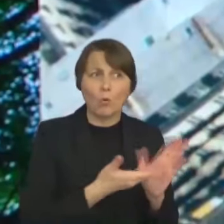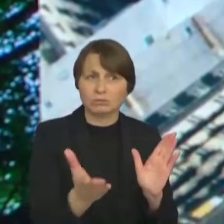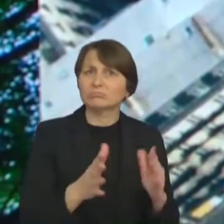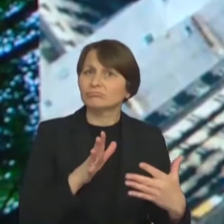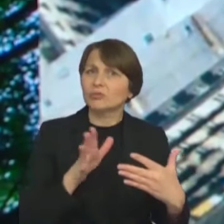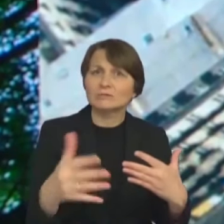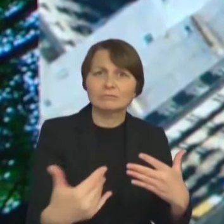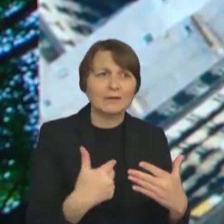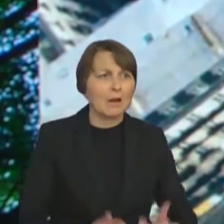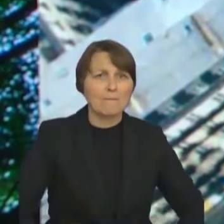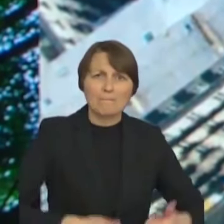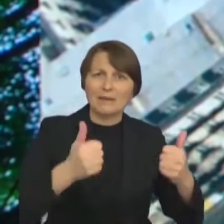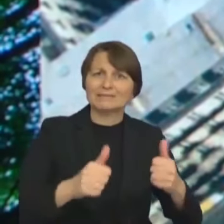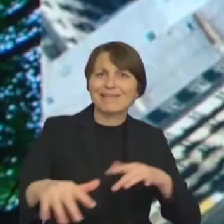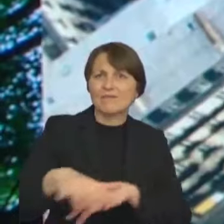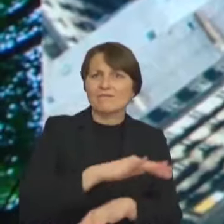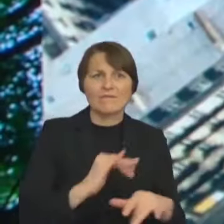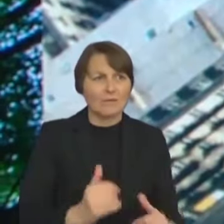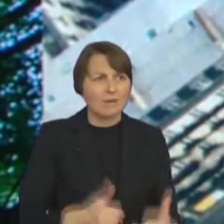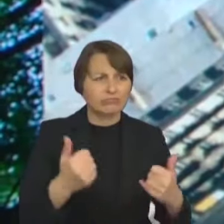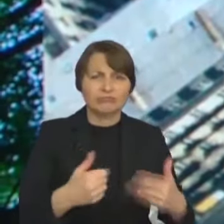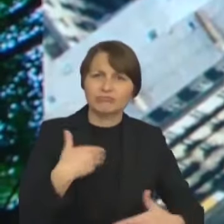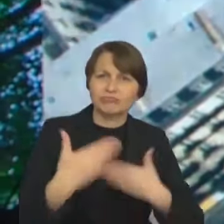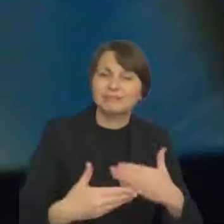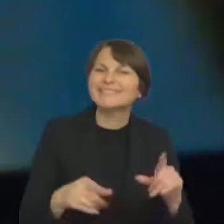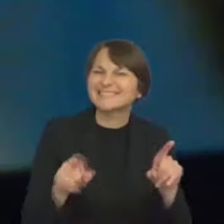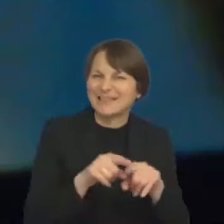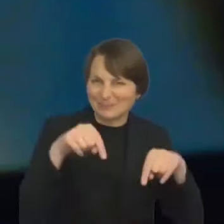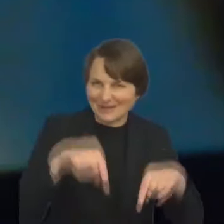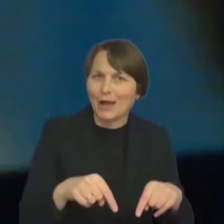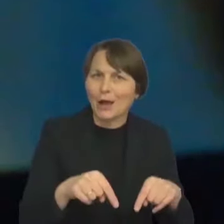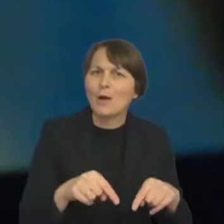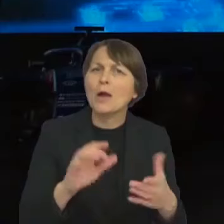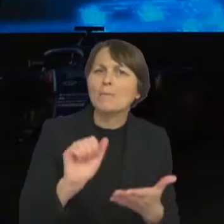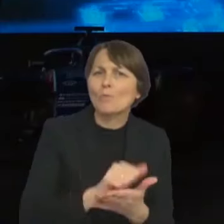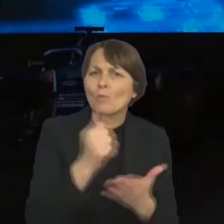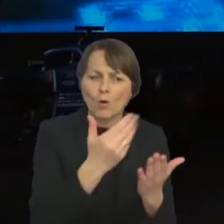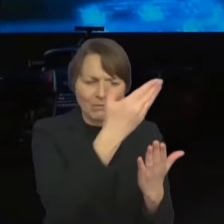as you can see today with the publication of our climate